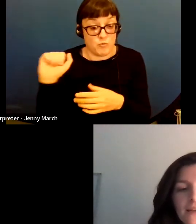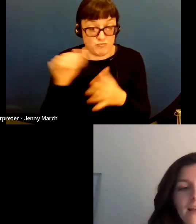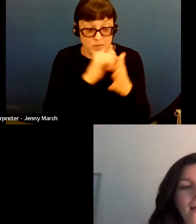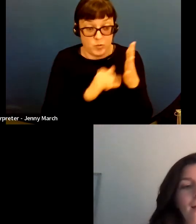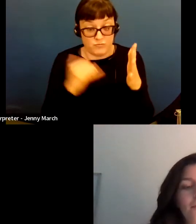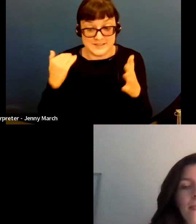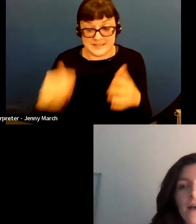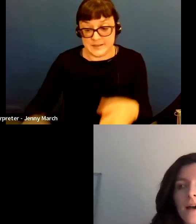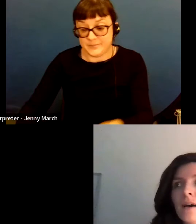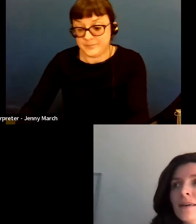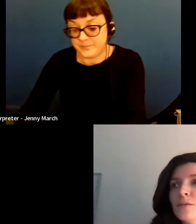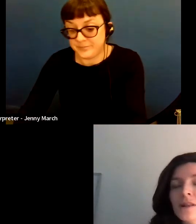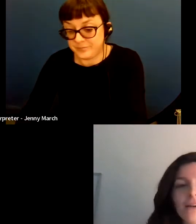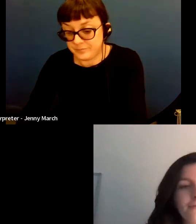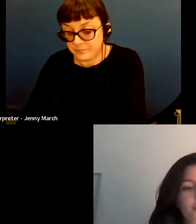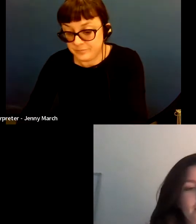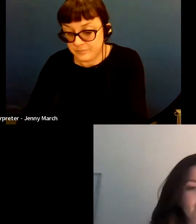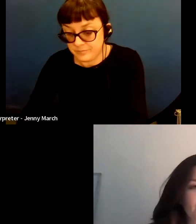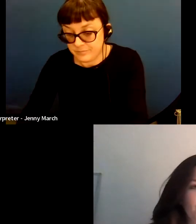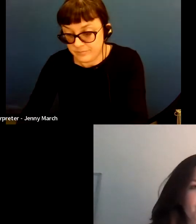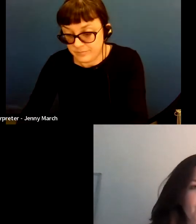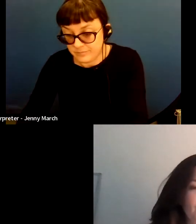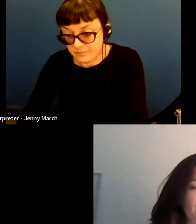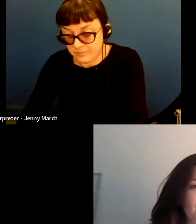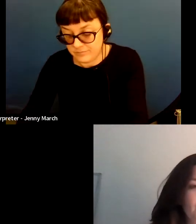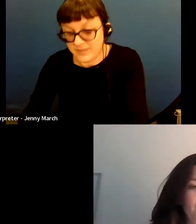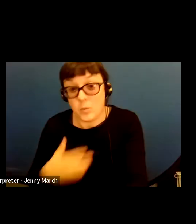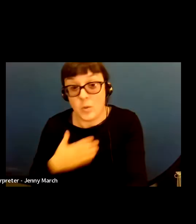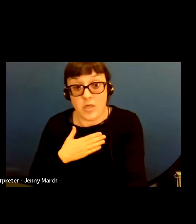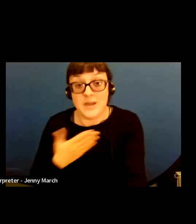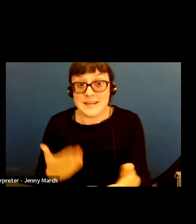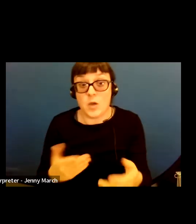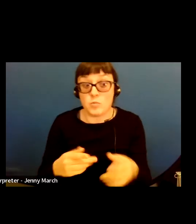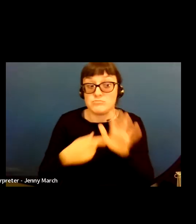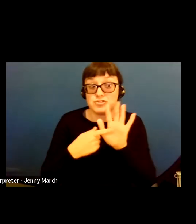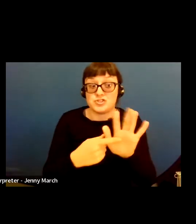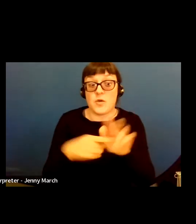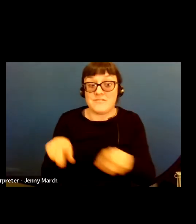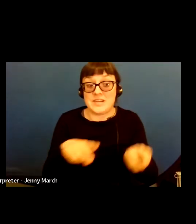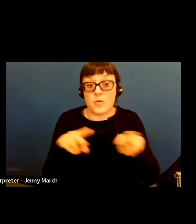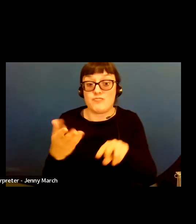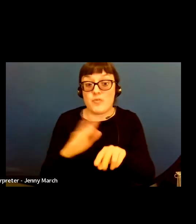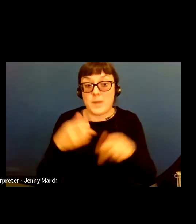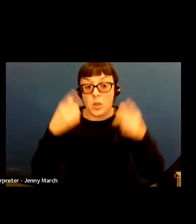well. I would love to quickly show a video from Lord Bethel of Romford,